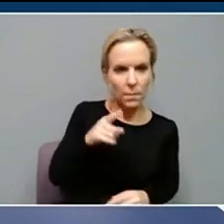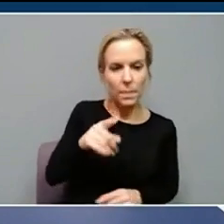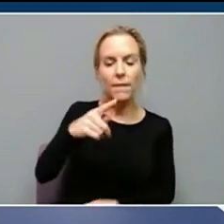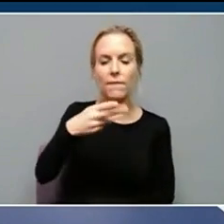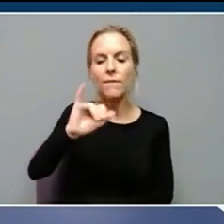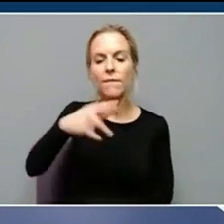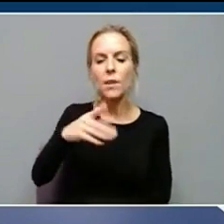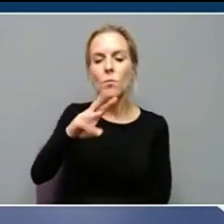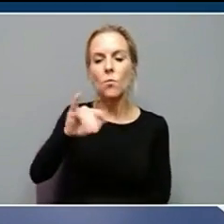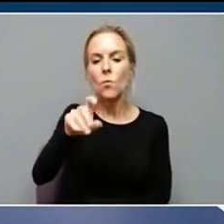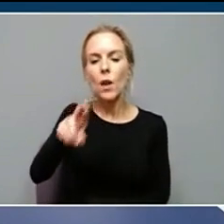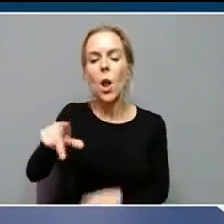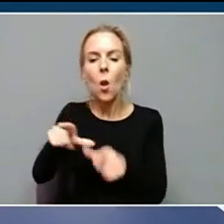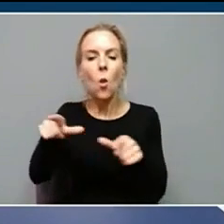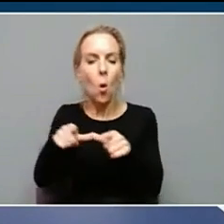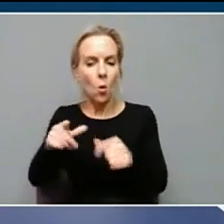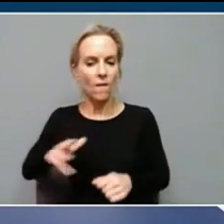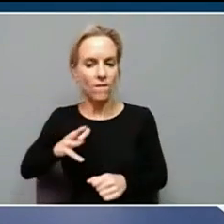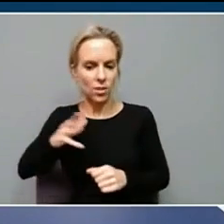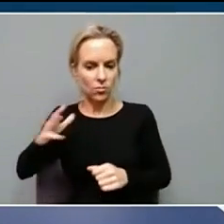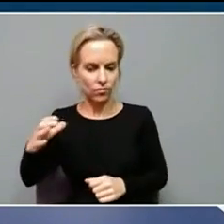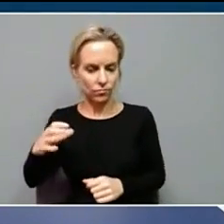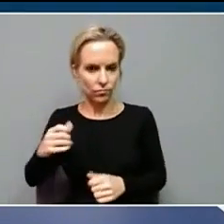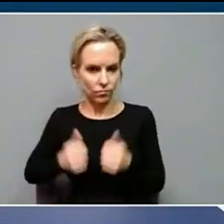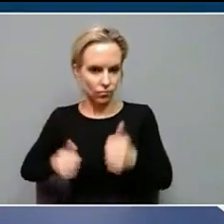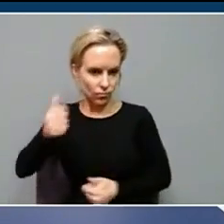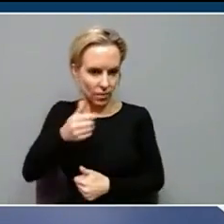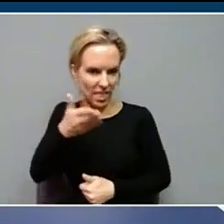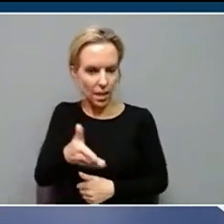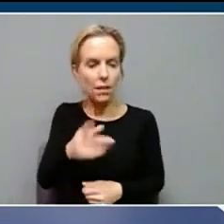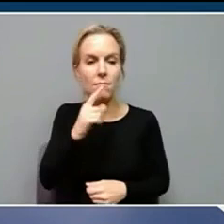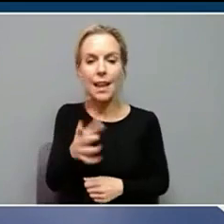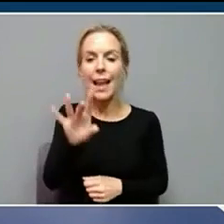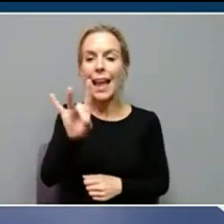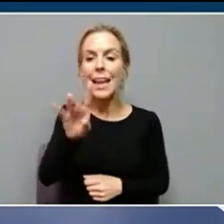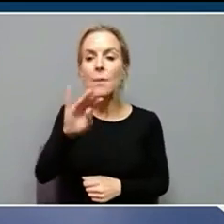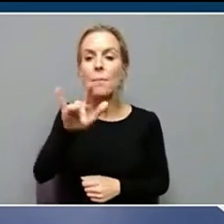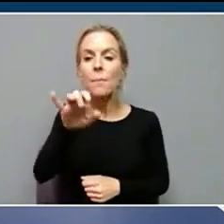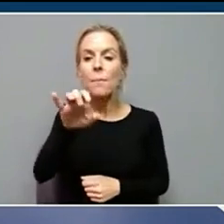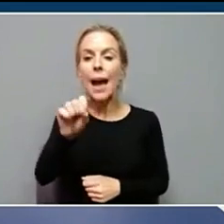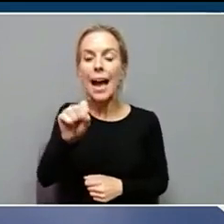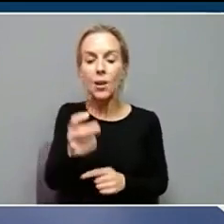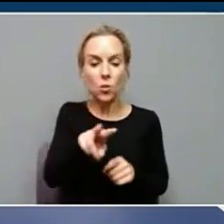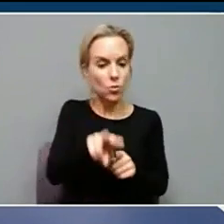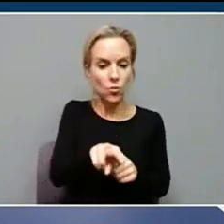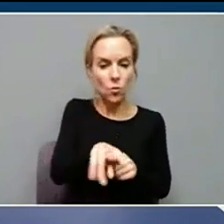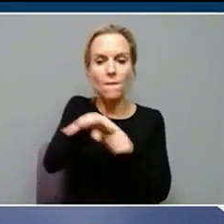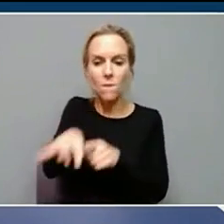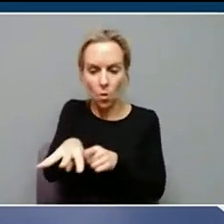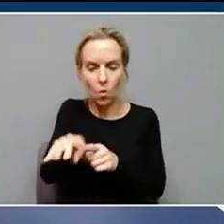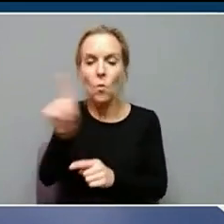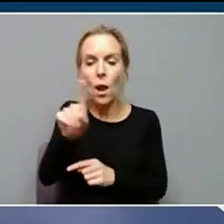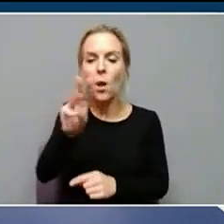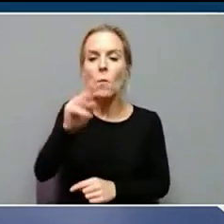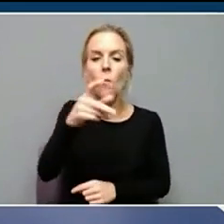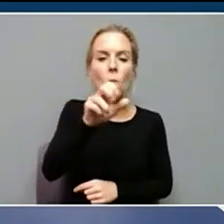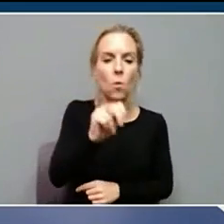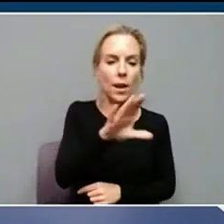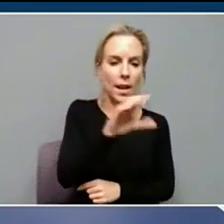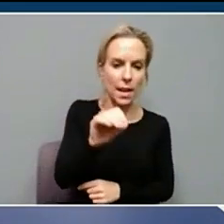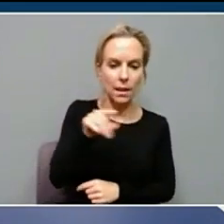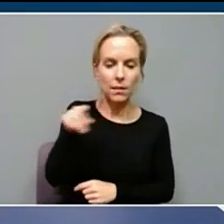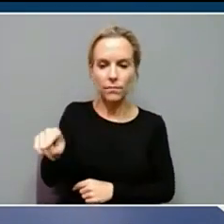local officials to celebrate the opening of 8 miles of the parkway that's been widened to four lanes in Morgan County and parts of Wolf and Magoffin